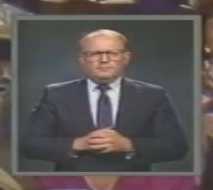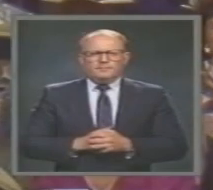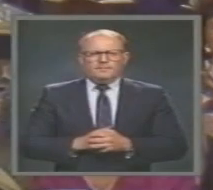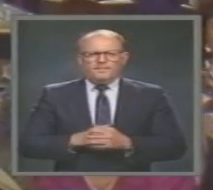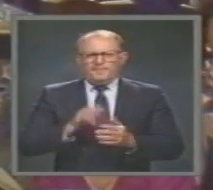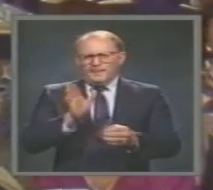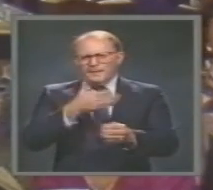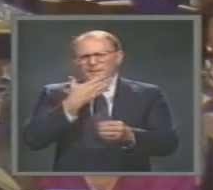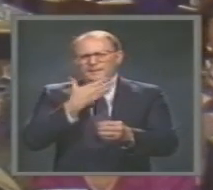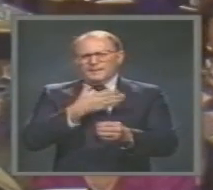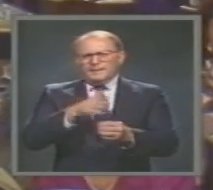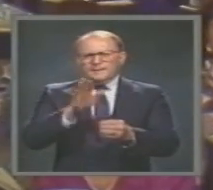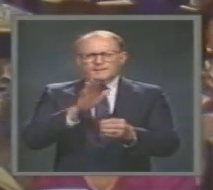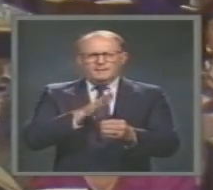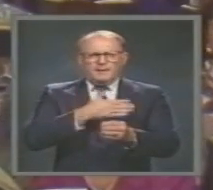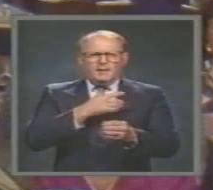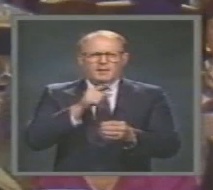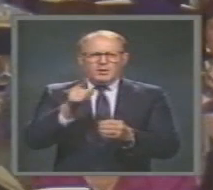Sing on.